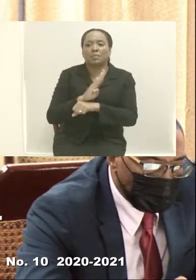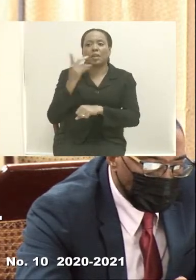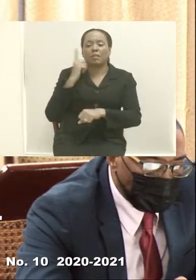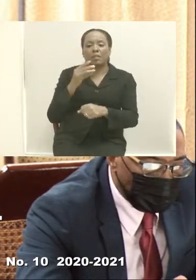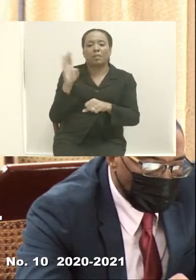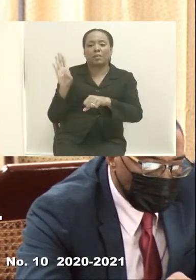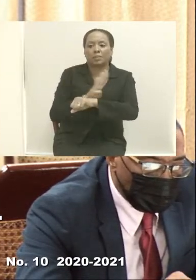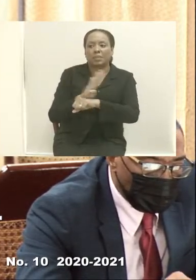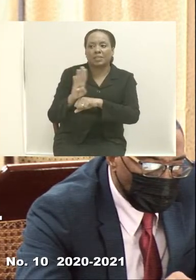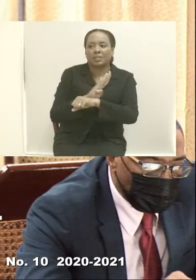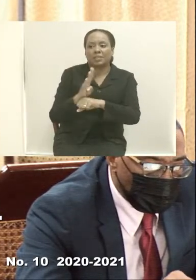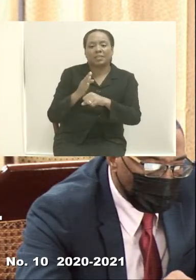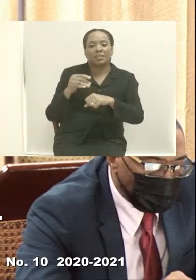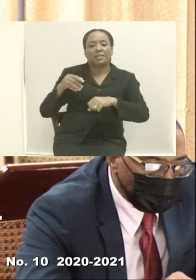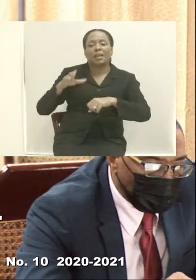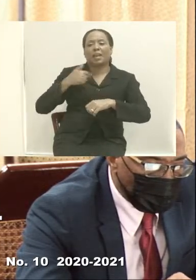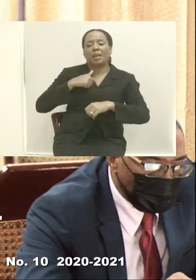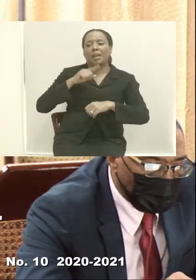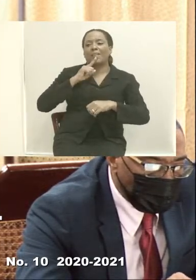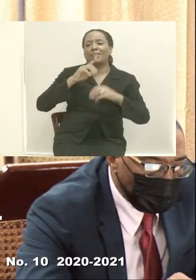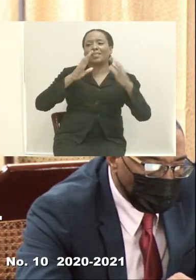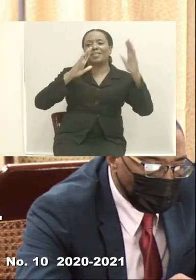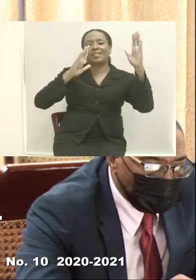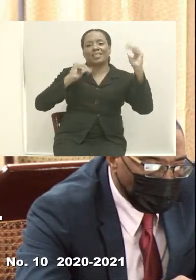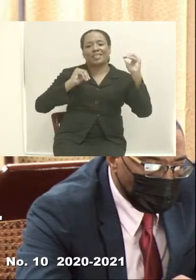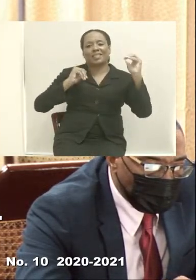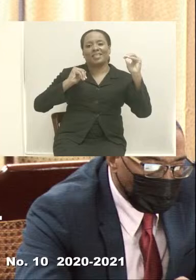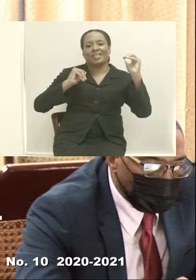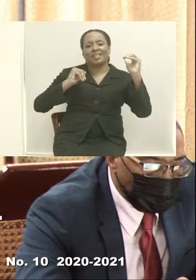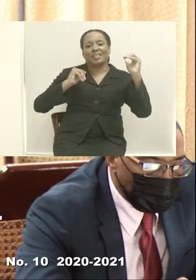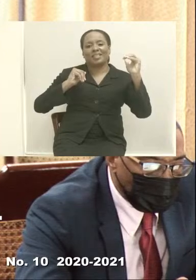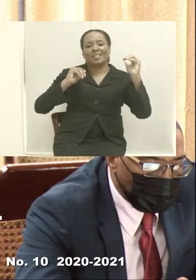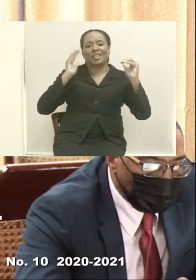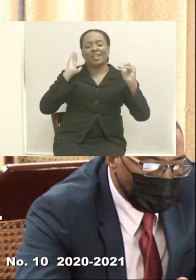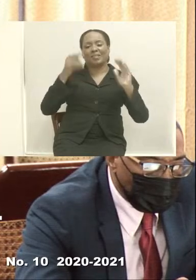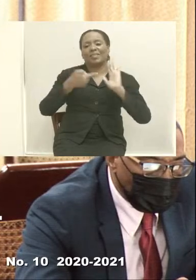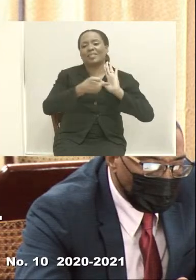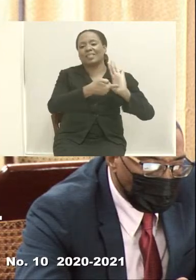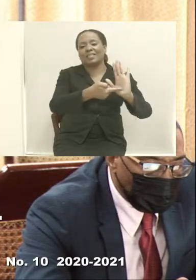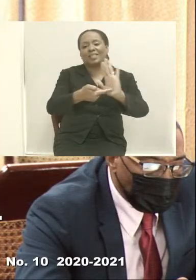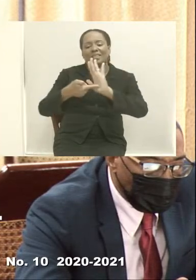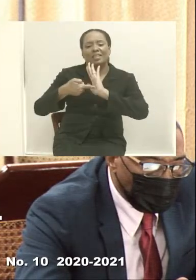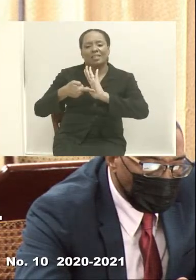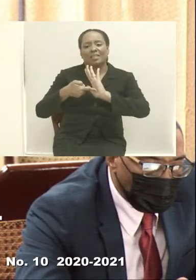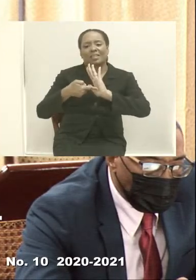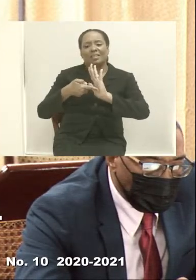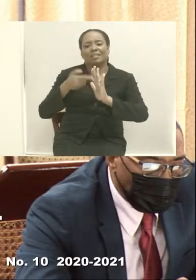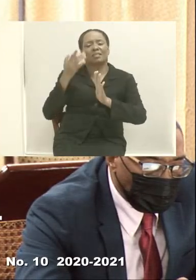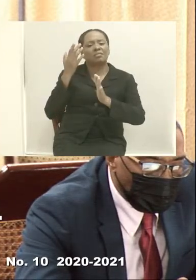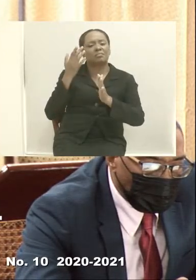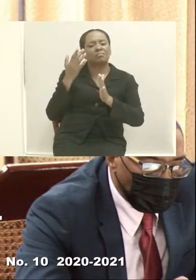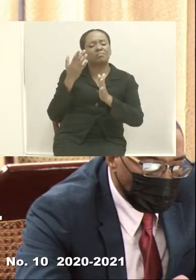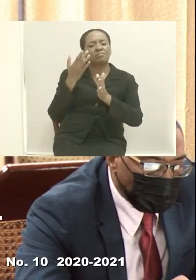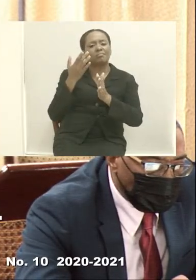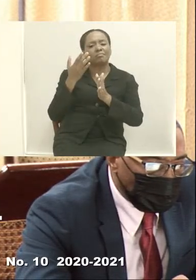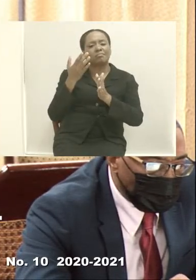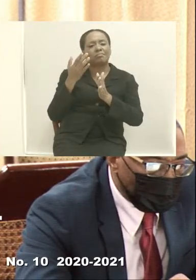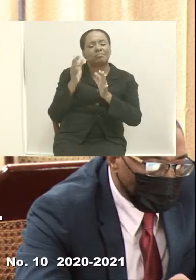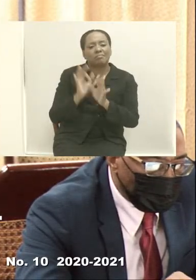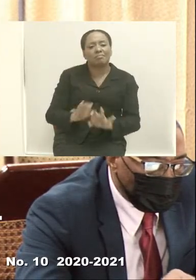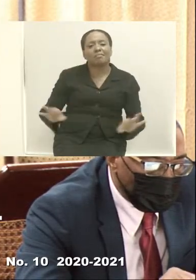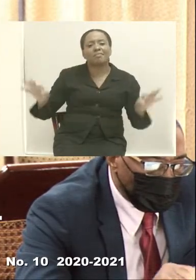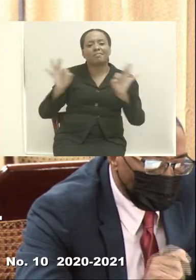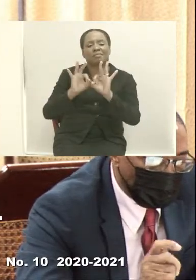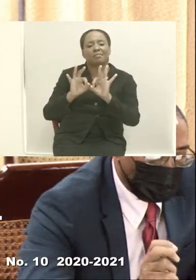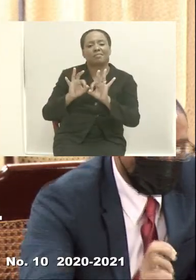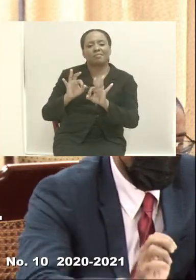in Barbados, I would expect that the estimates will be showing us in some significant fashion that government treats to